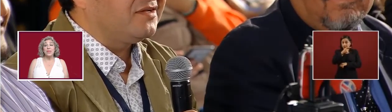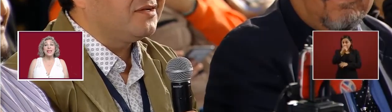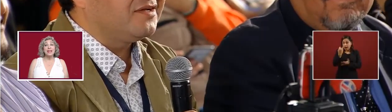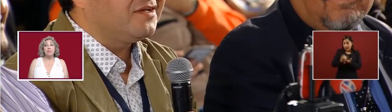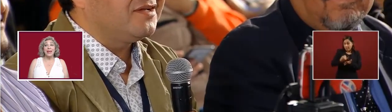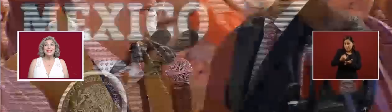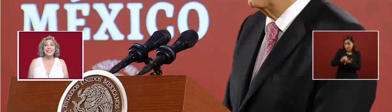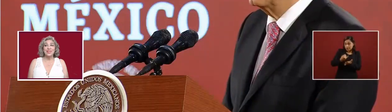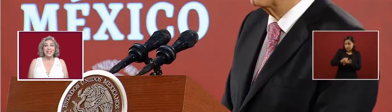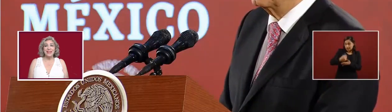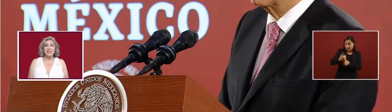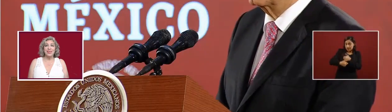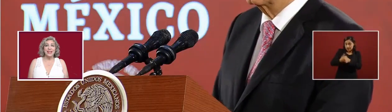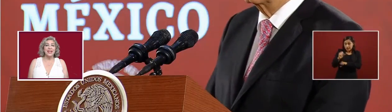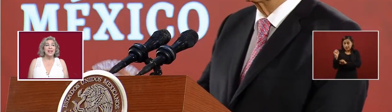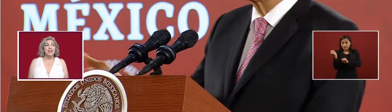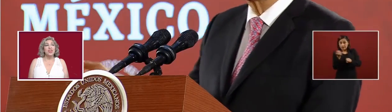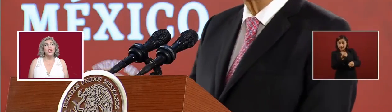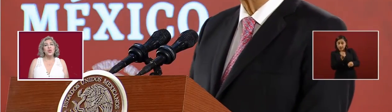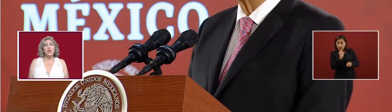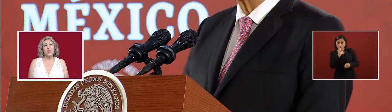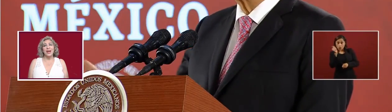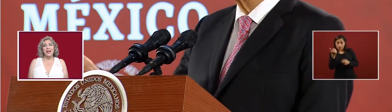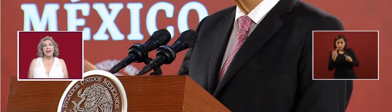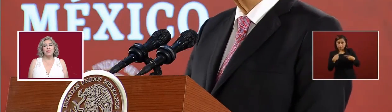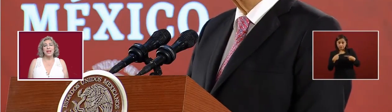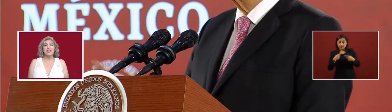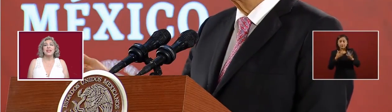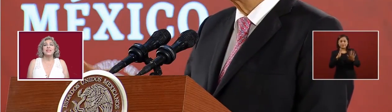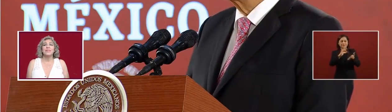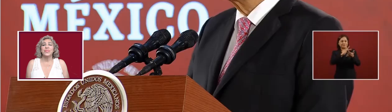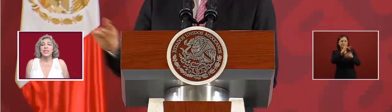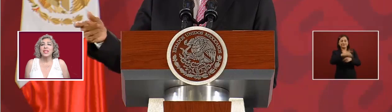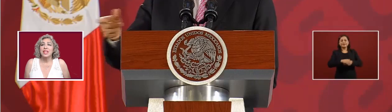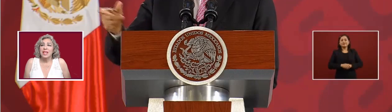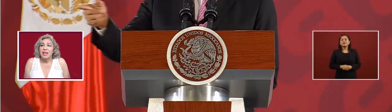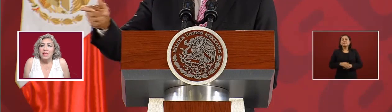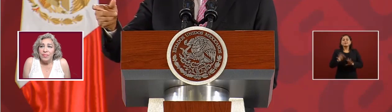Did you make any bets within everyone? that one? No, regarding,